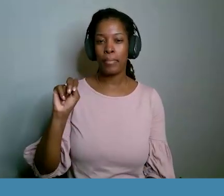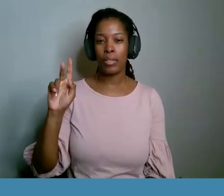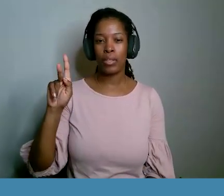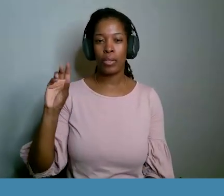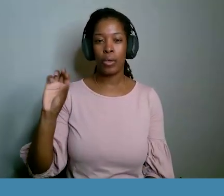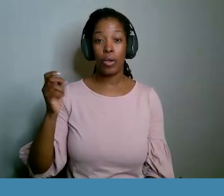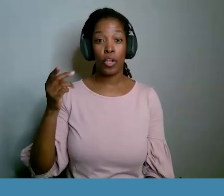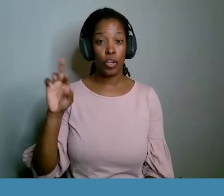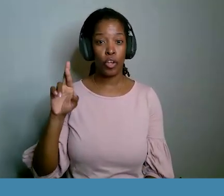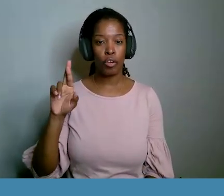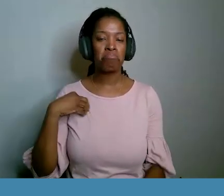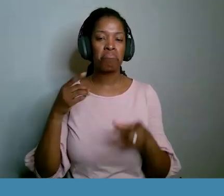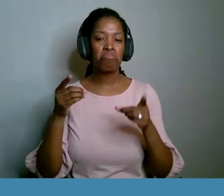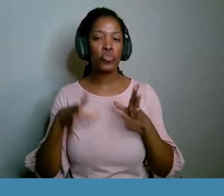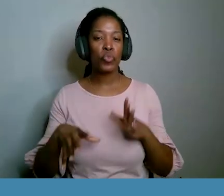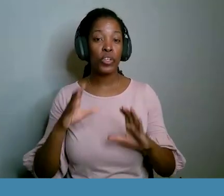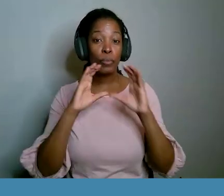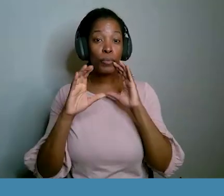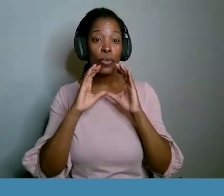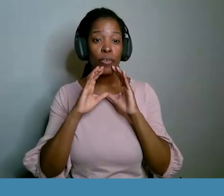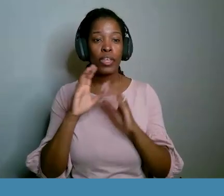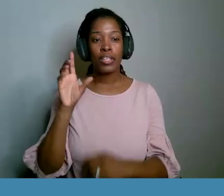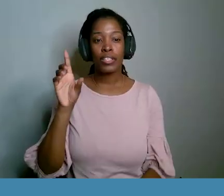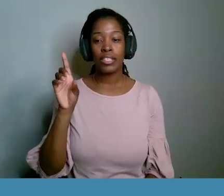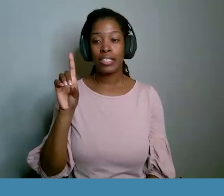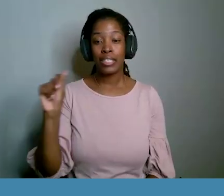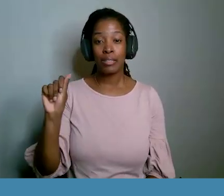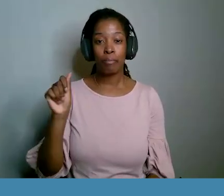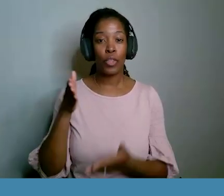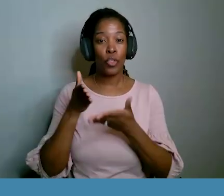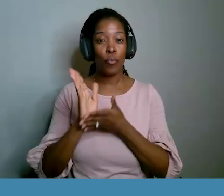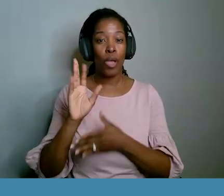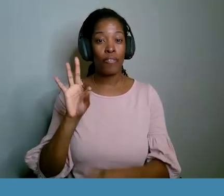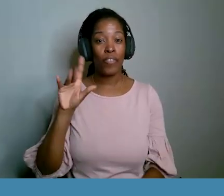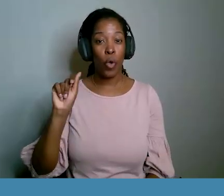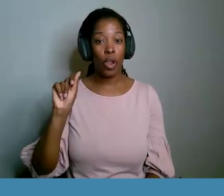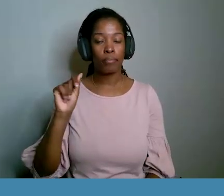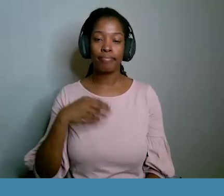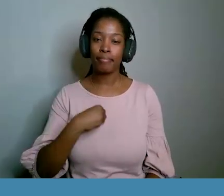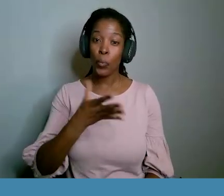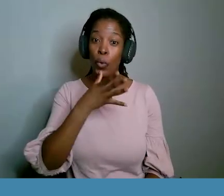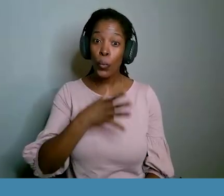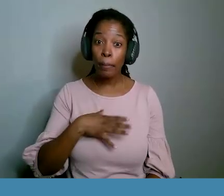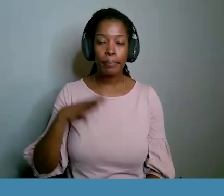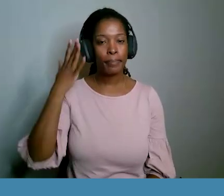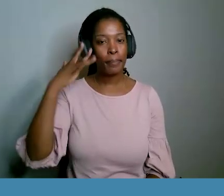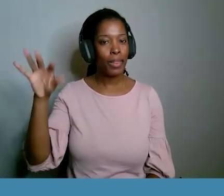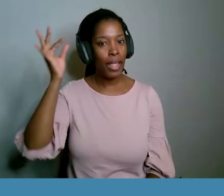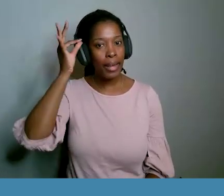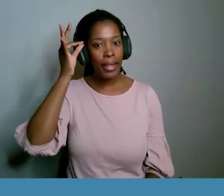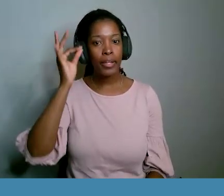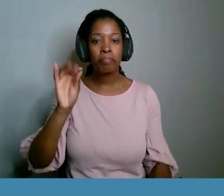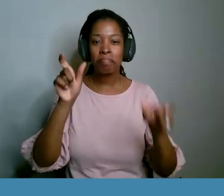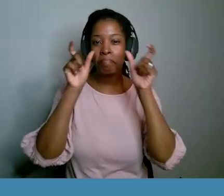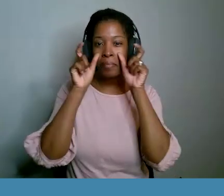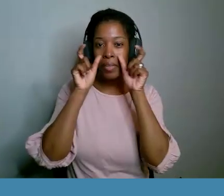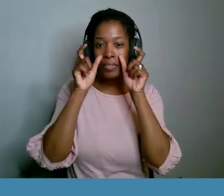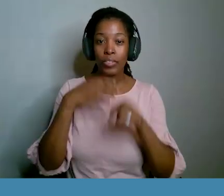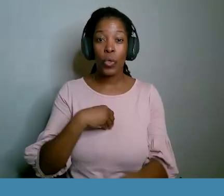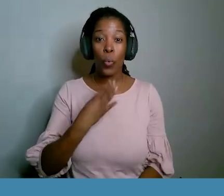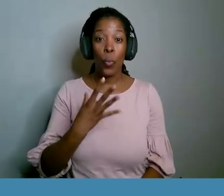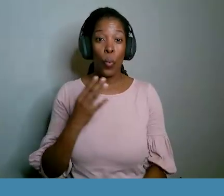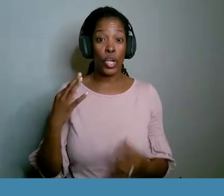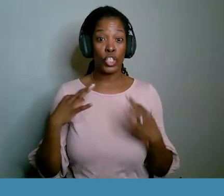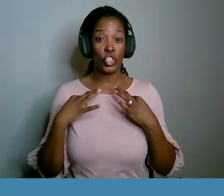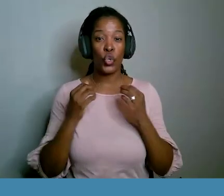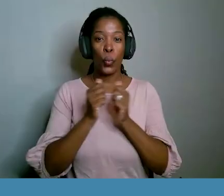Director of Communications at Disability Rights Florida. I'm a white woman with blonde hair wearing glasses and a white shirt with